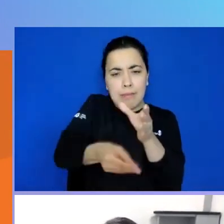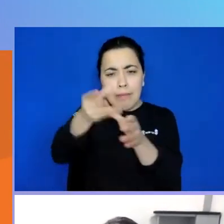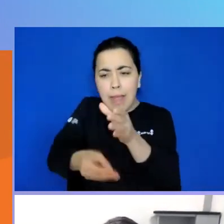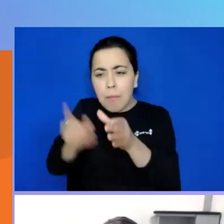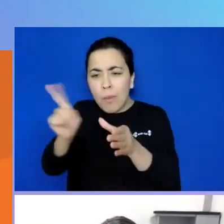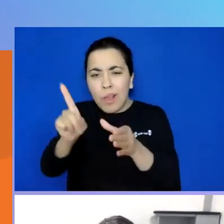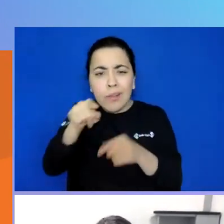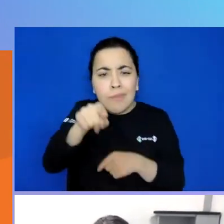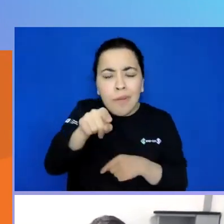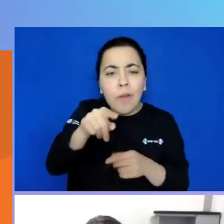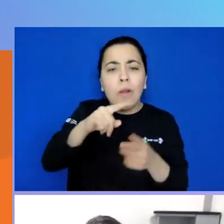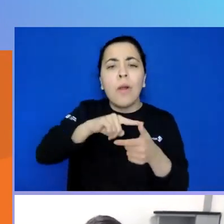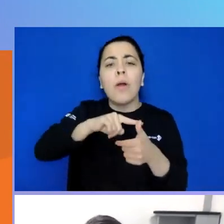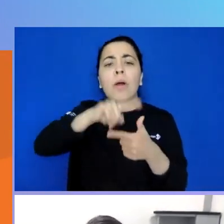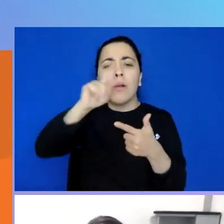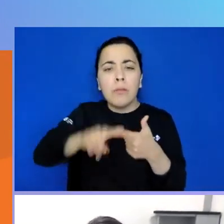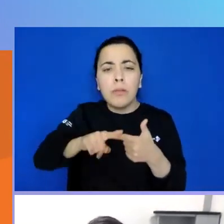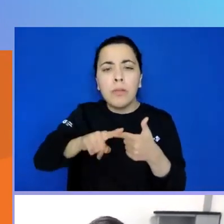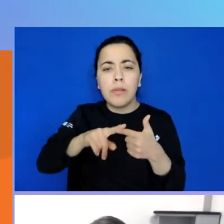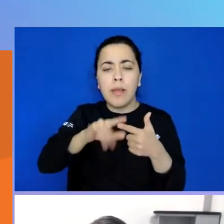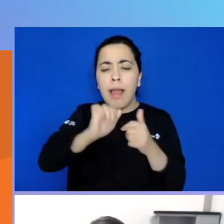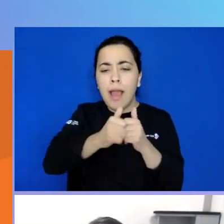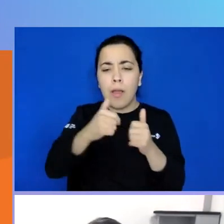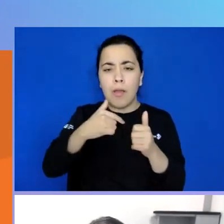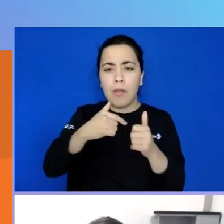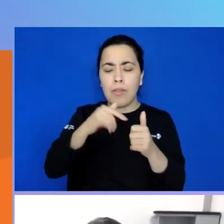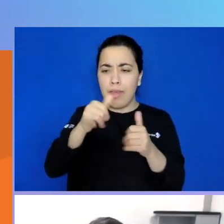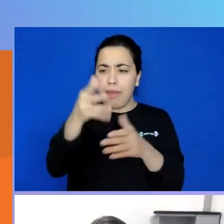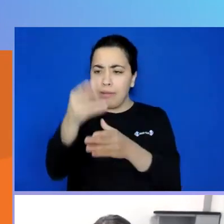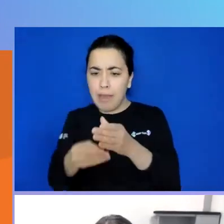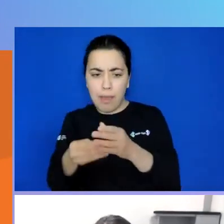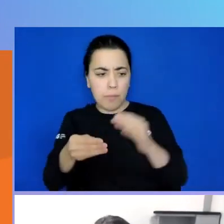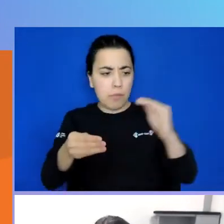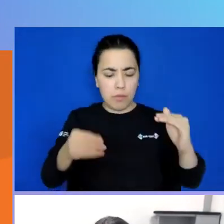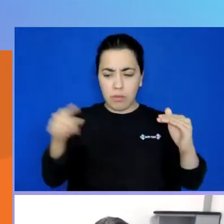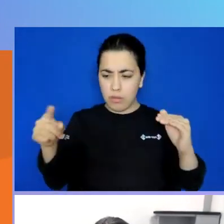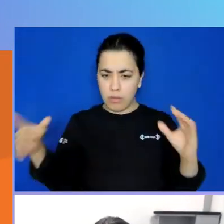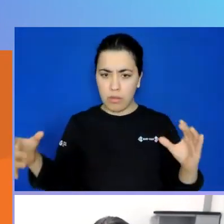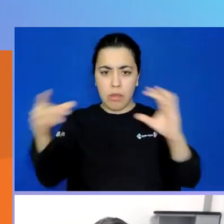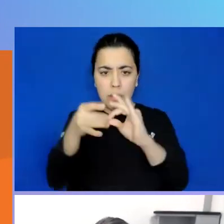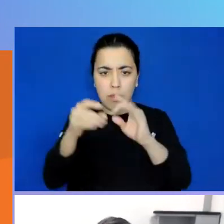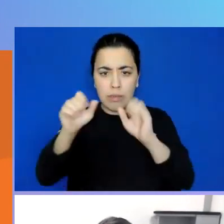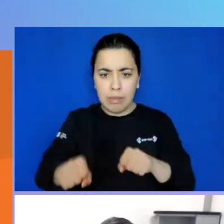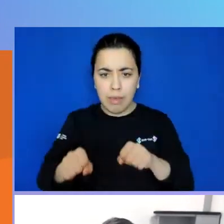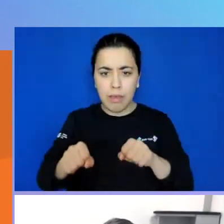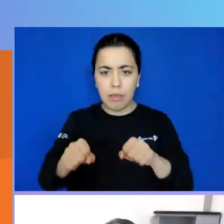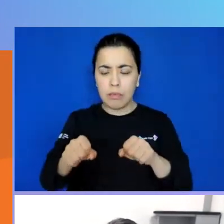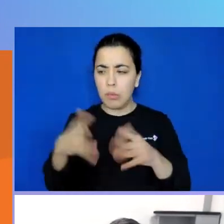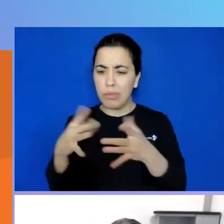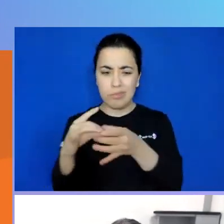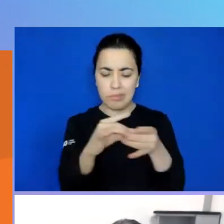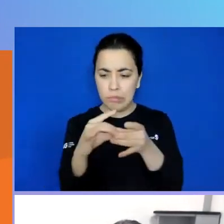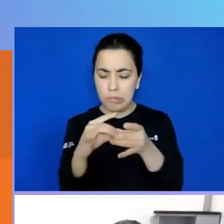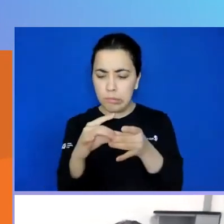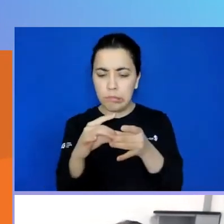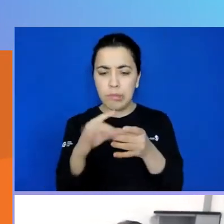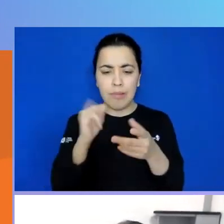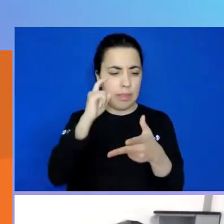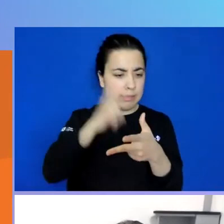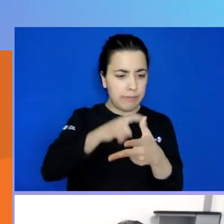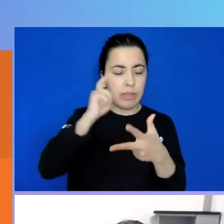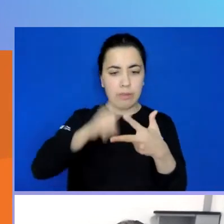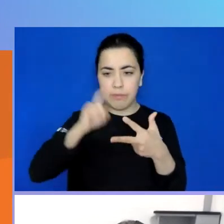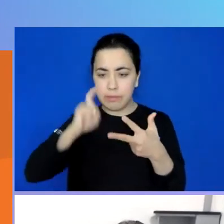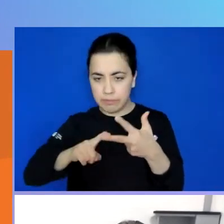and demonstrating the relationship between the step and the gap. And this is where +1 really comes in. So we